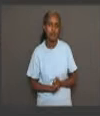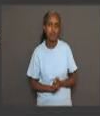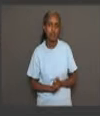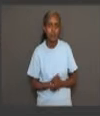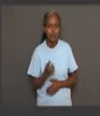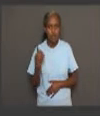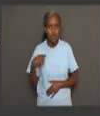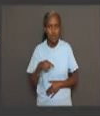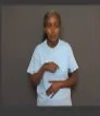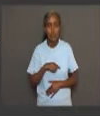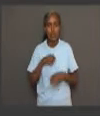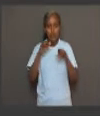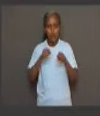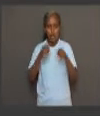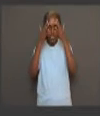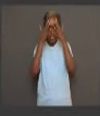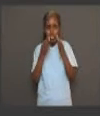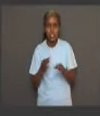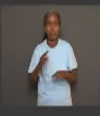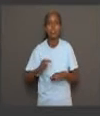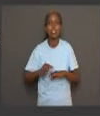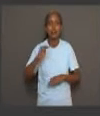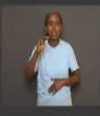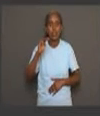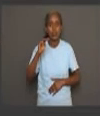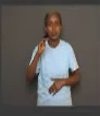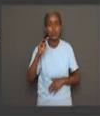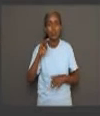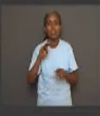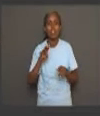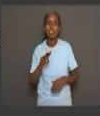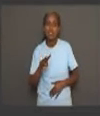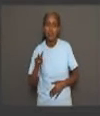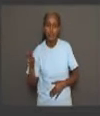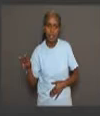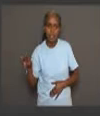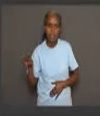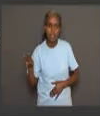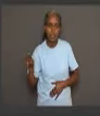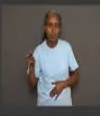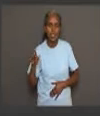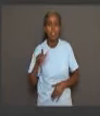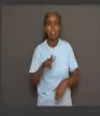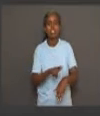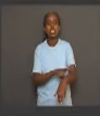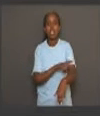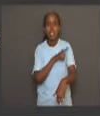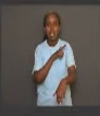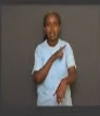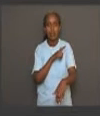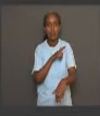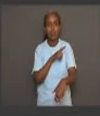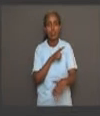We can determine the magnitude of the vector by the length of